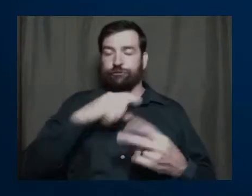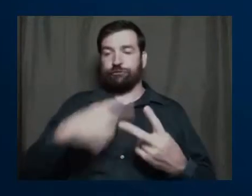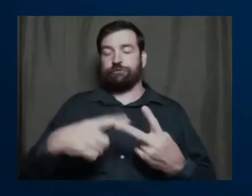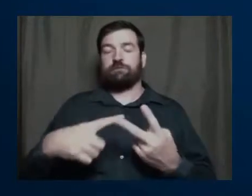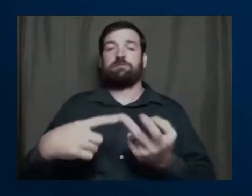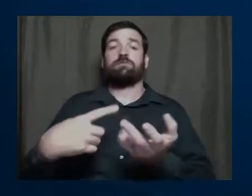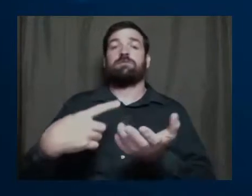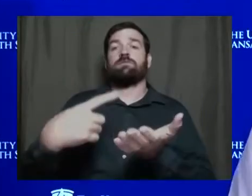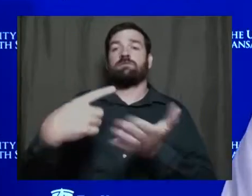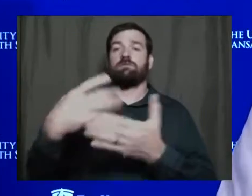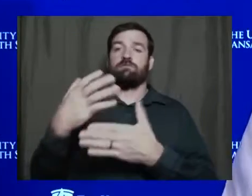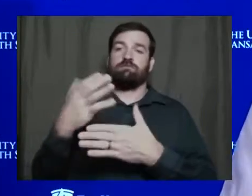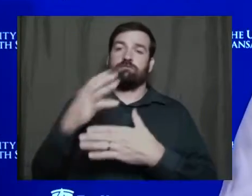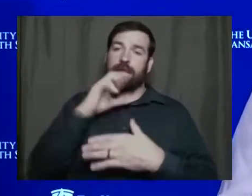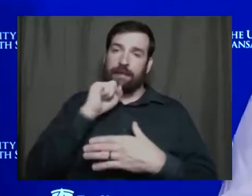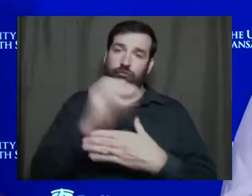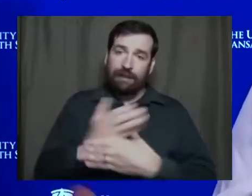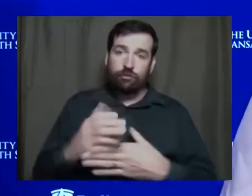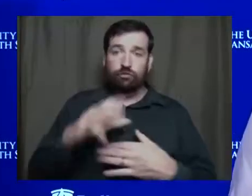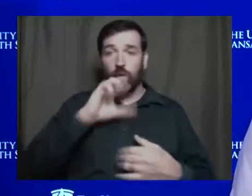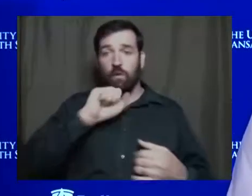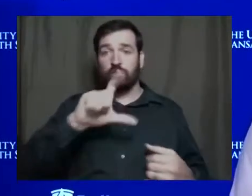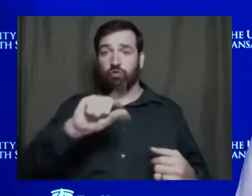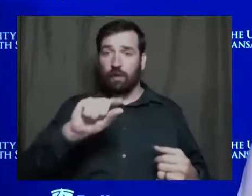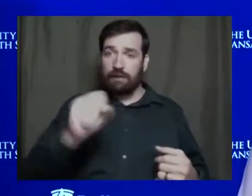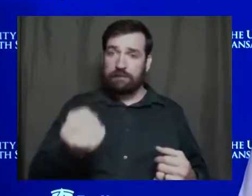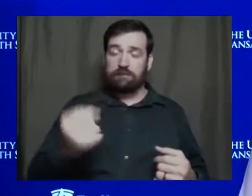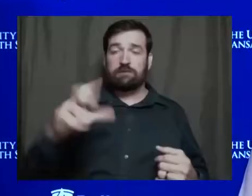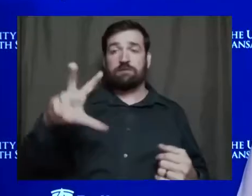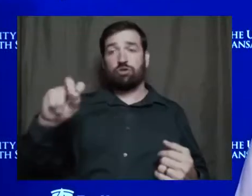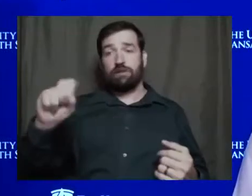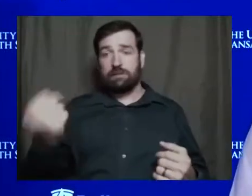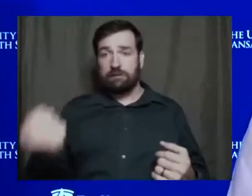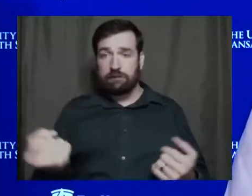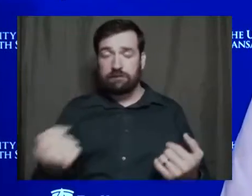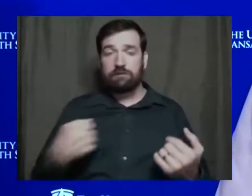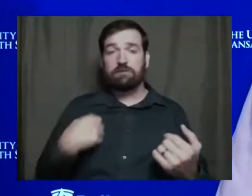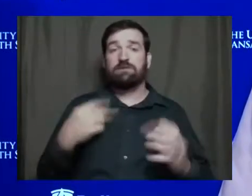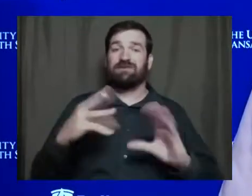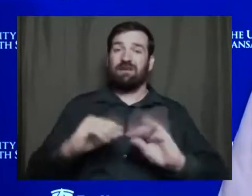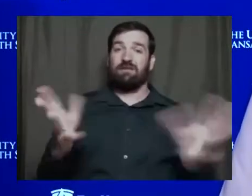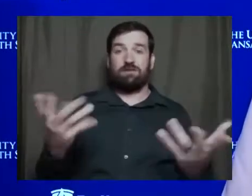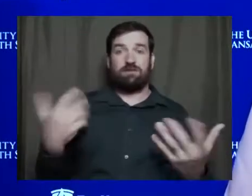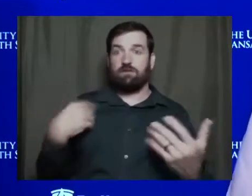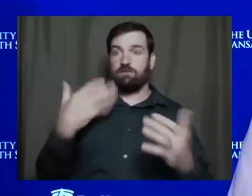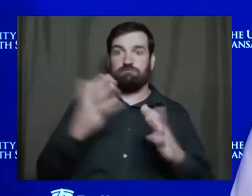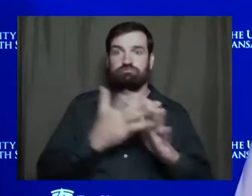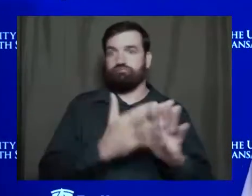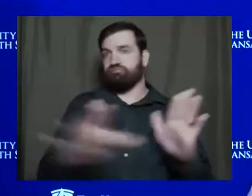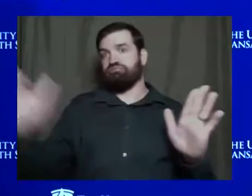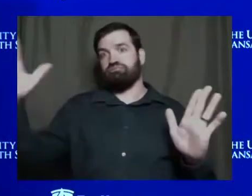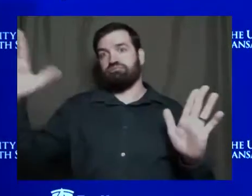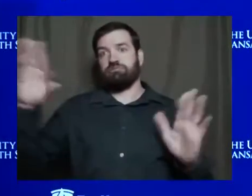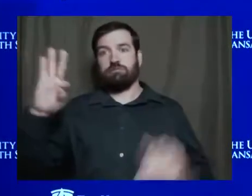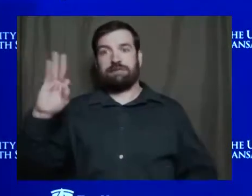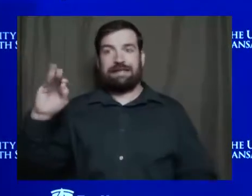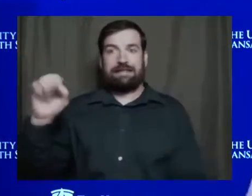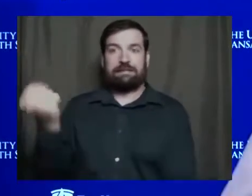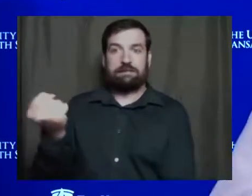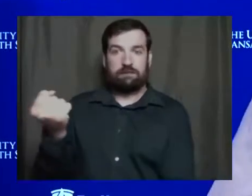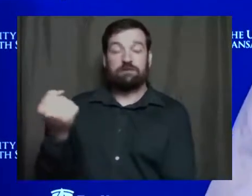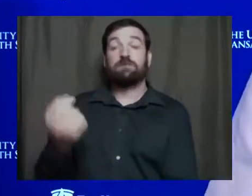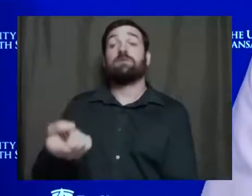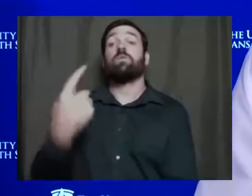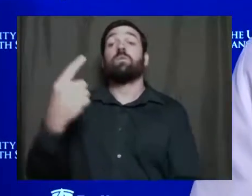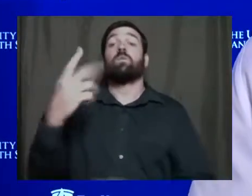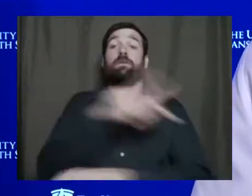in the 20s and 30s, and then all the way up to obviously their 90s and stuff. Have a patient in right now who is